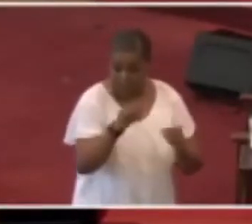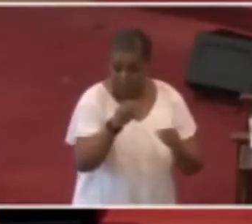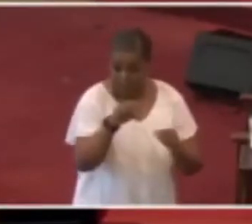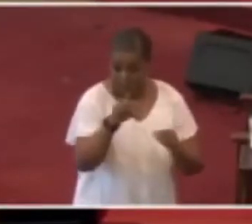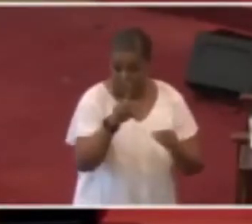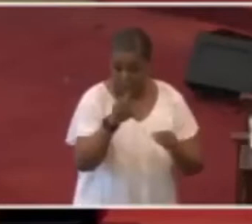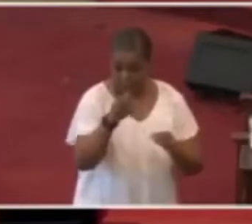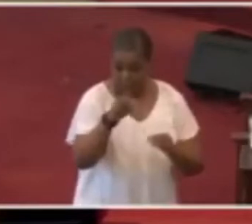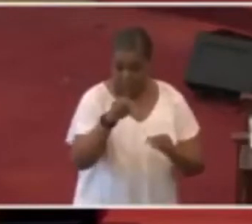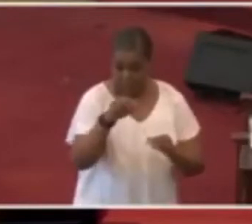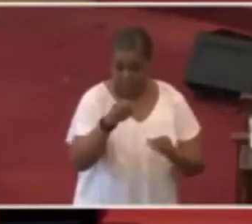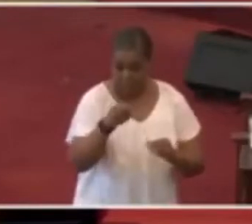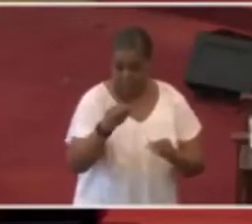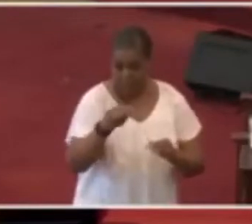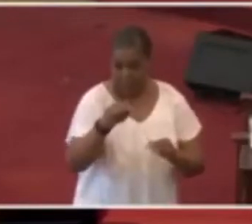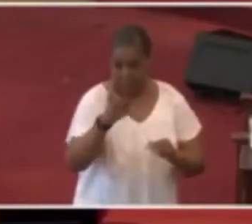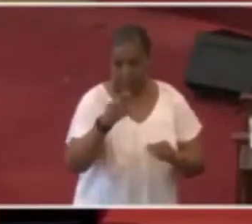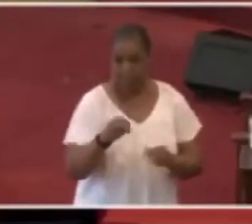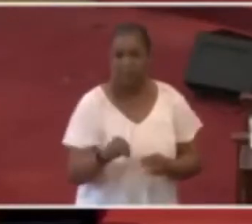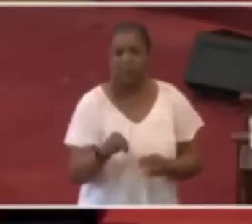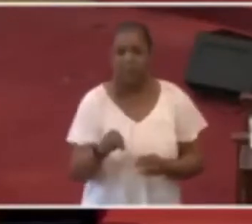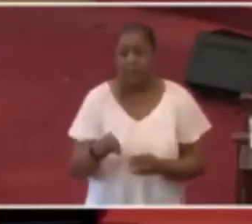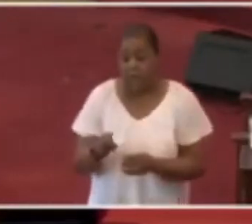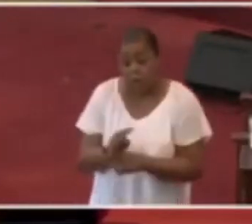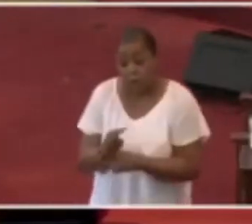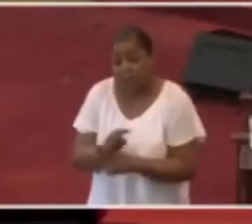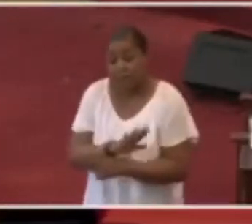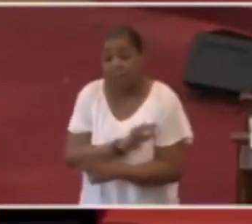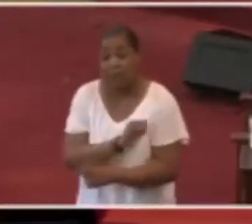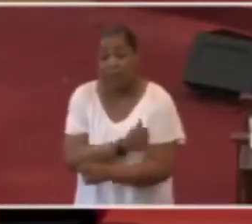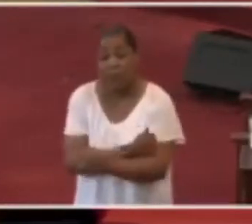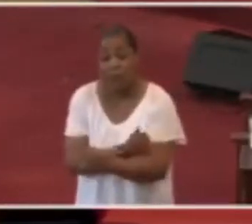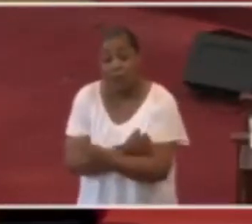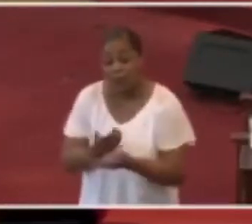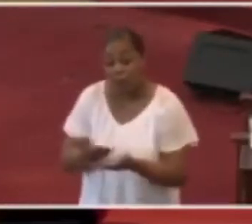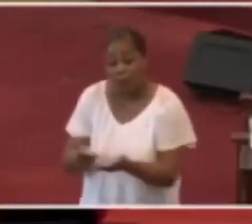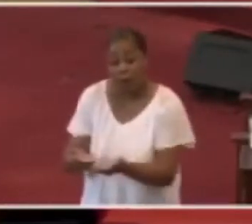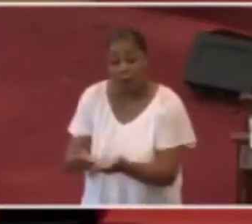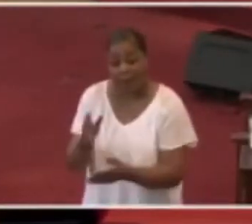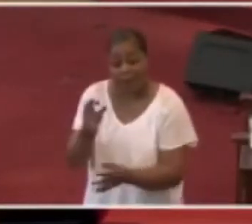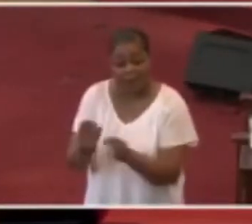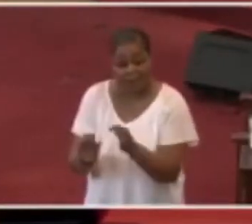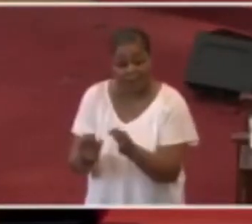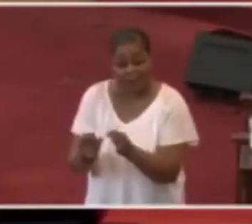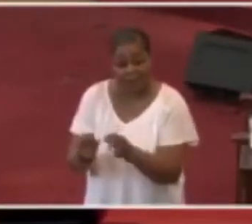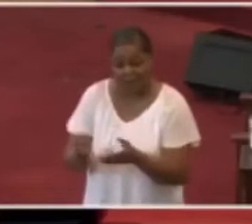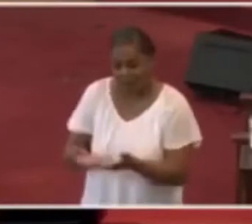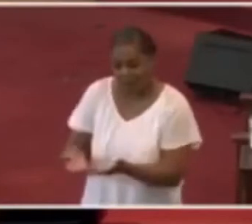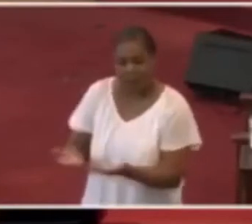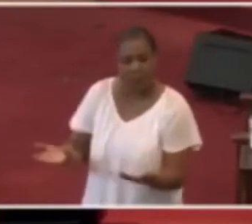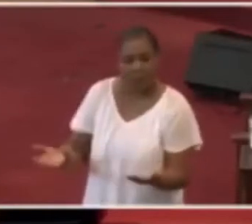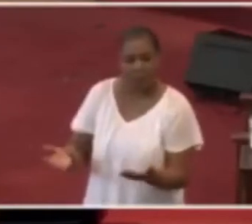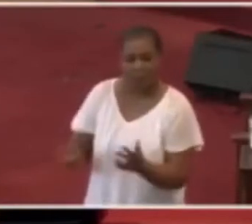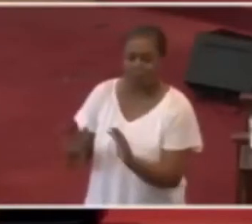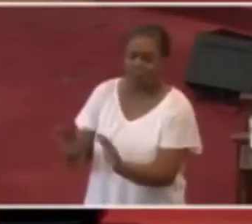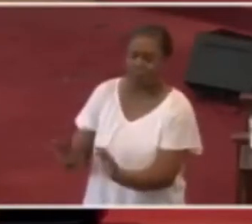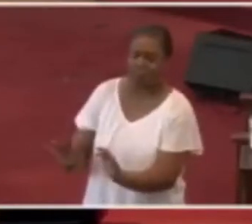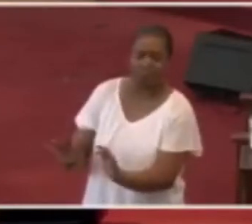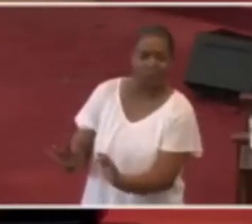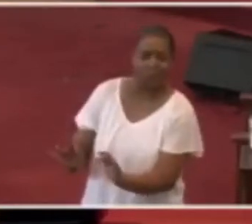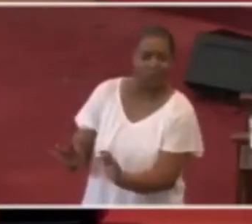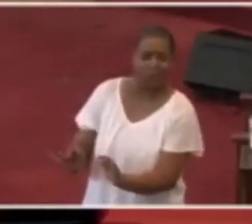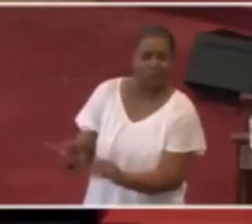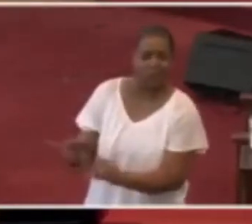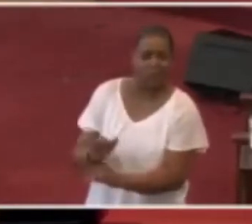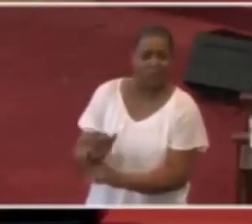He stewards his own authority to release it, and he decides to give her mercy. The